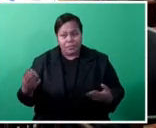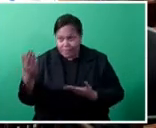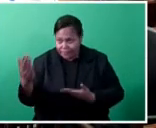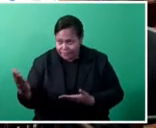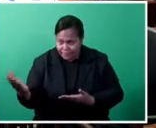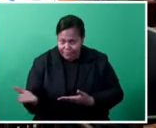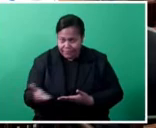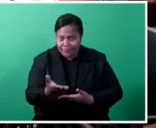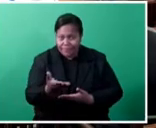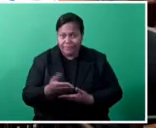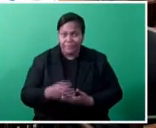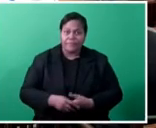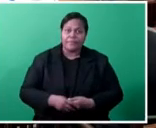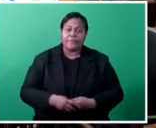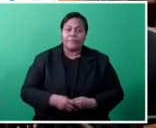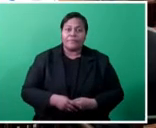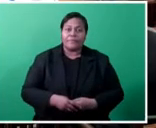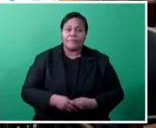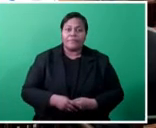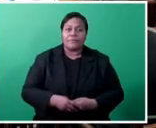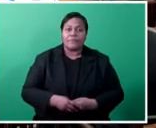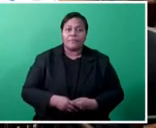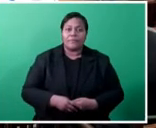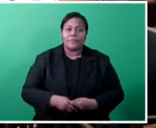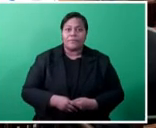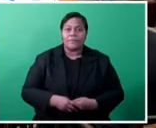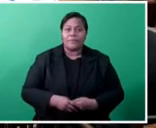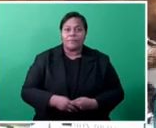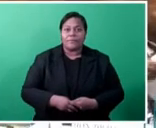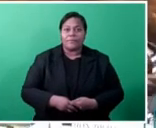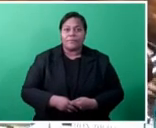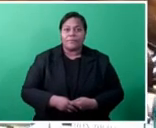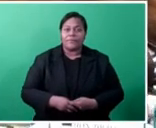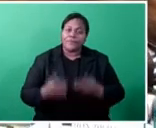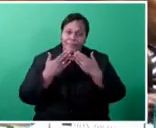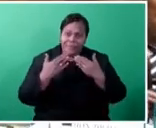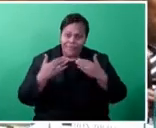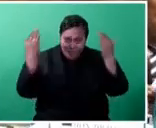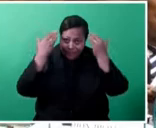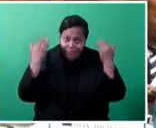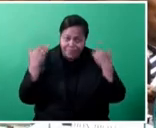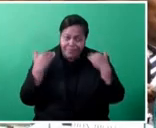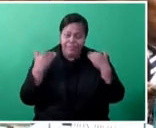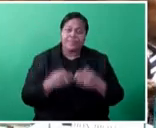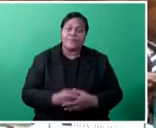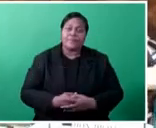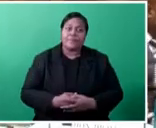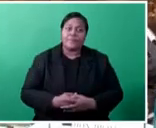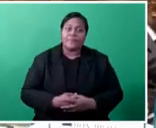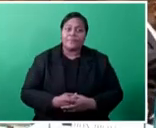Sudhakar, to deliver his statement. You have the floor, sir. Thank you, Honourable Speaker. Honourable